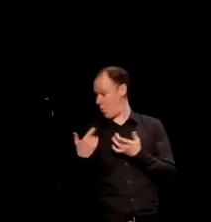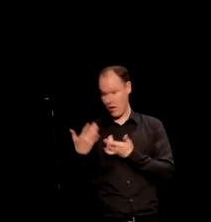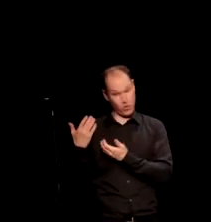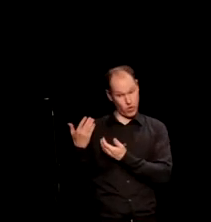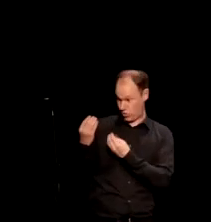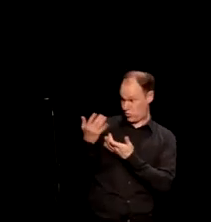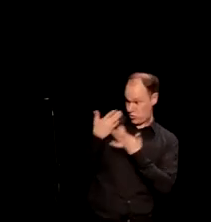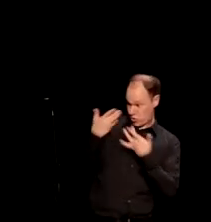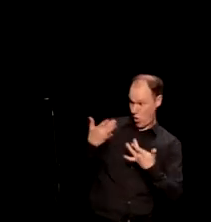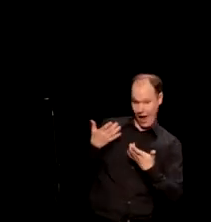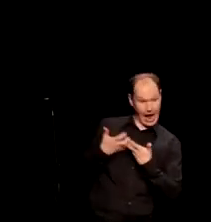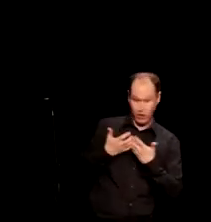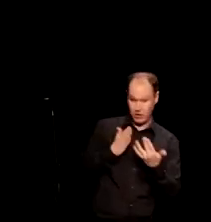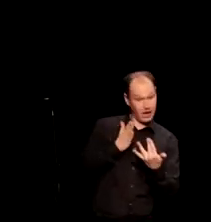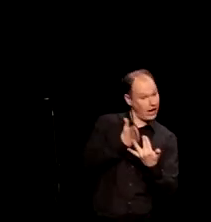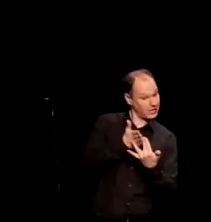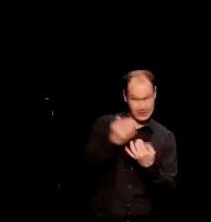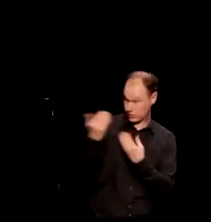them.